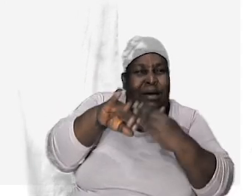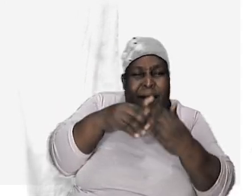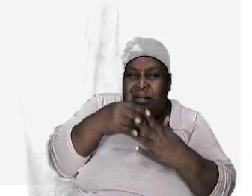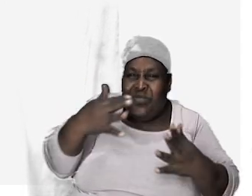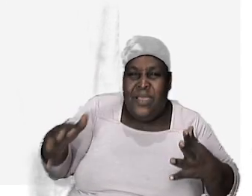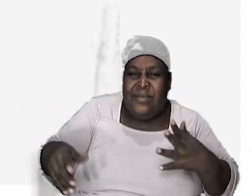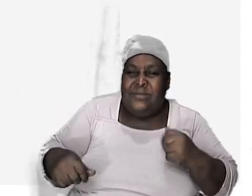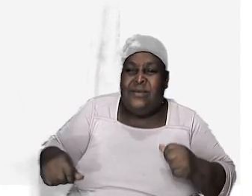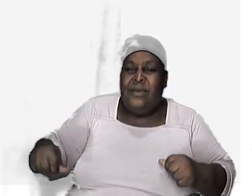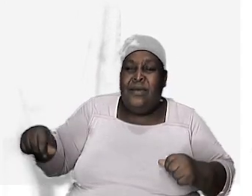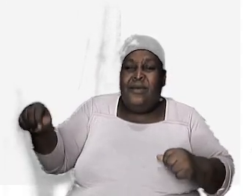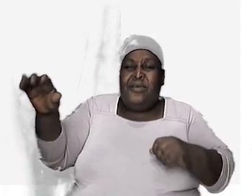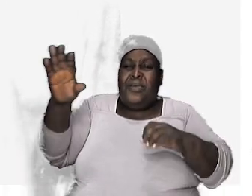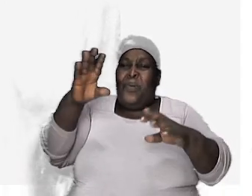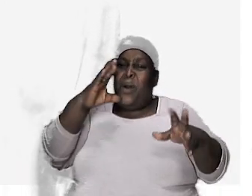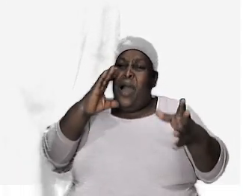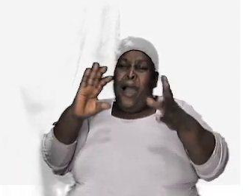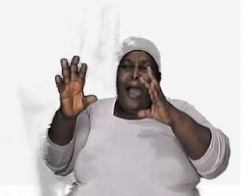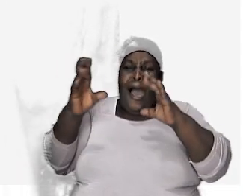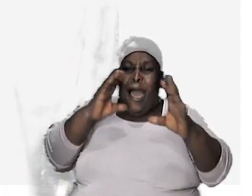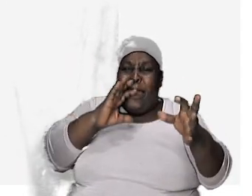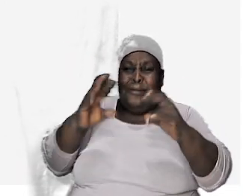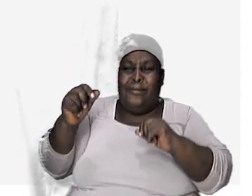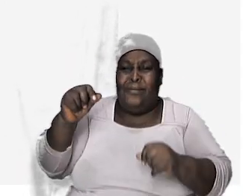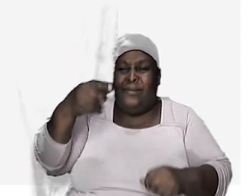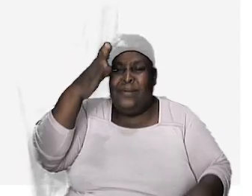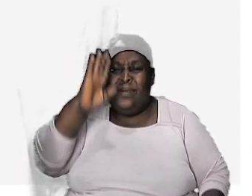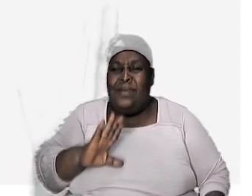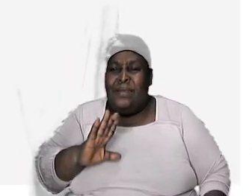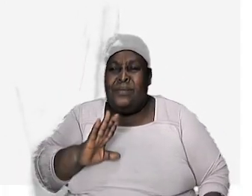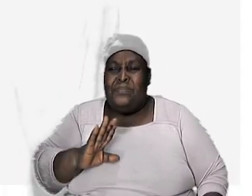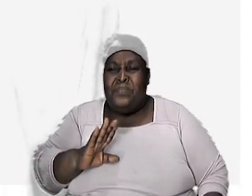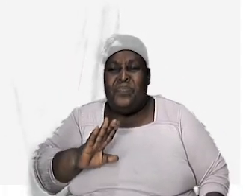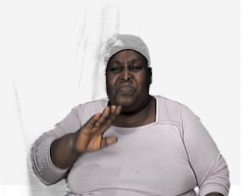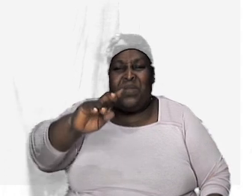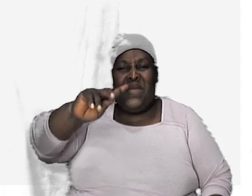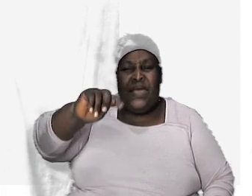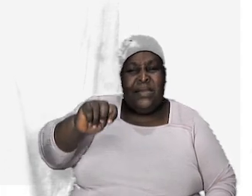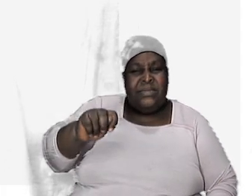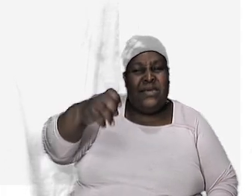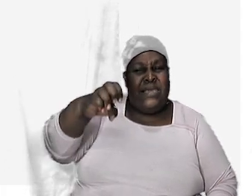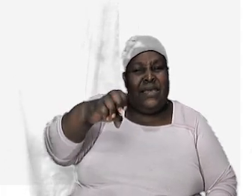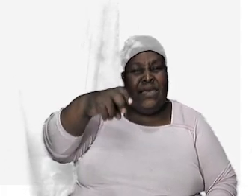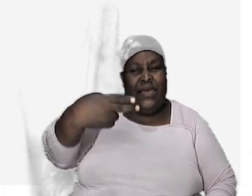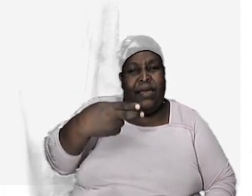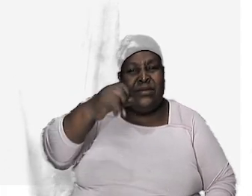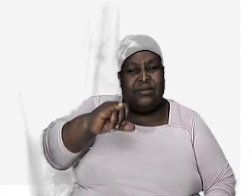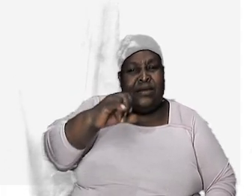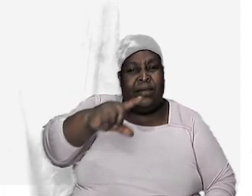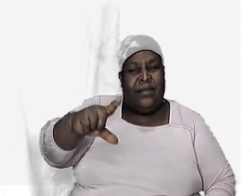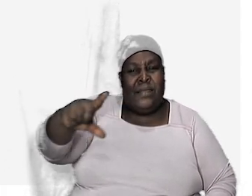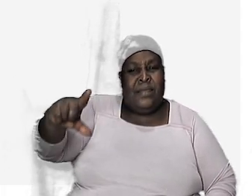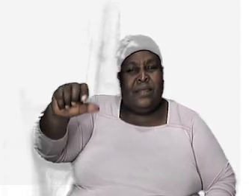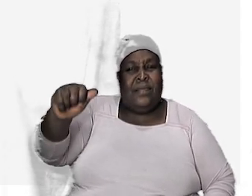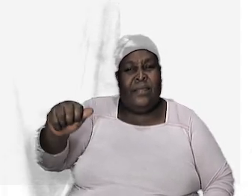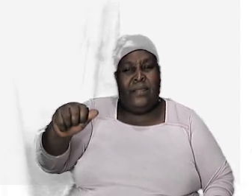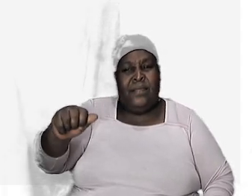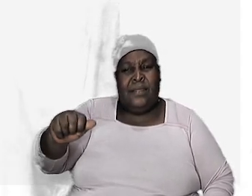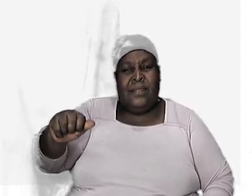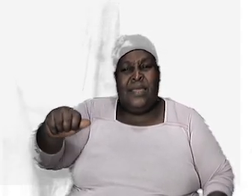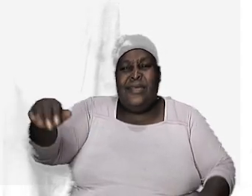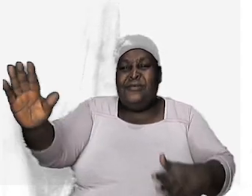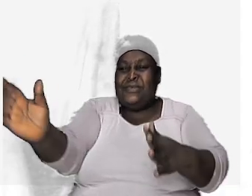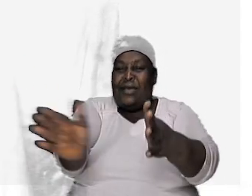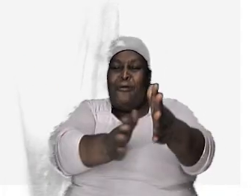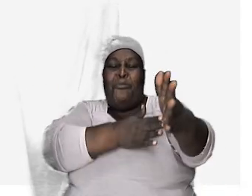God. There's a Hebrew word called tahila, and tahila actually means to sing. It's a spontaneous song.